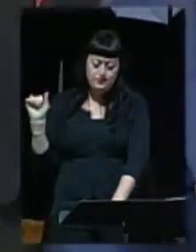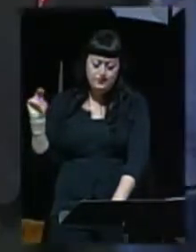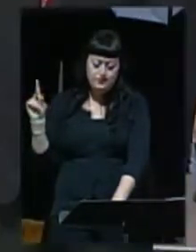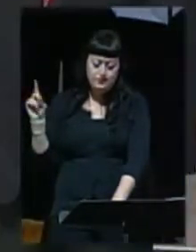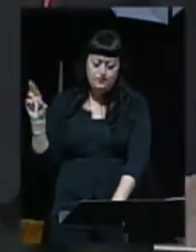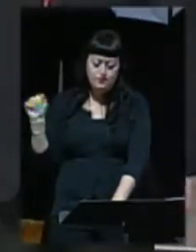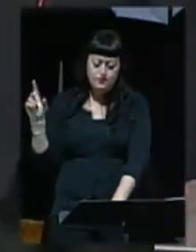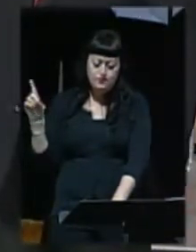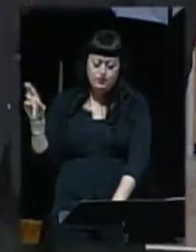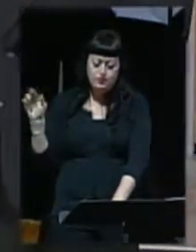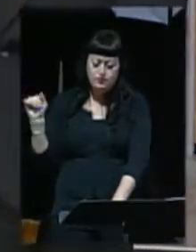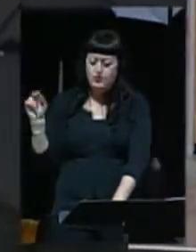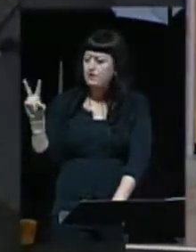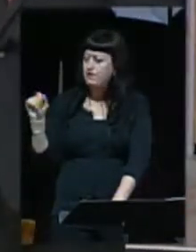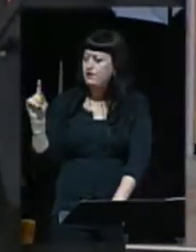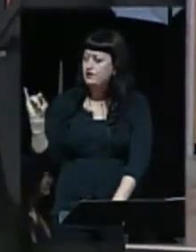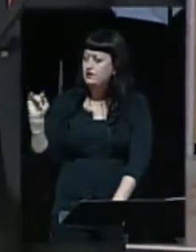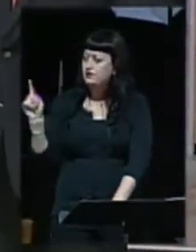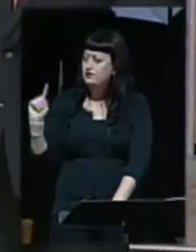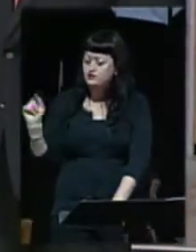Deandra Dravitz.